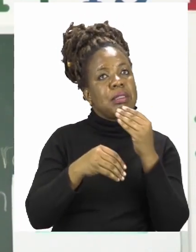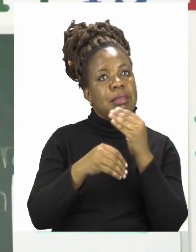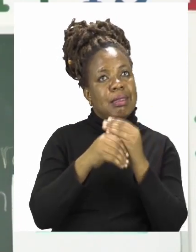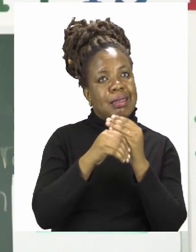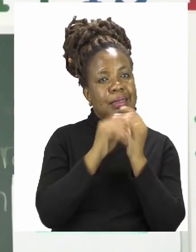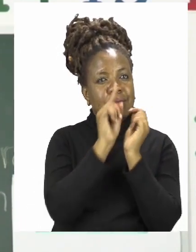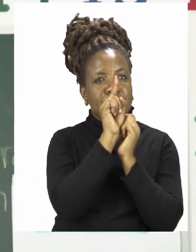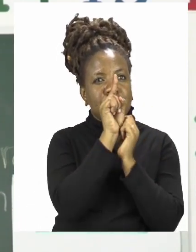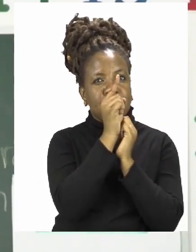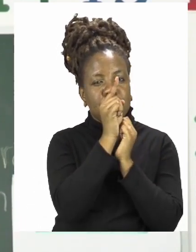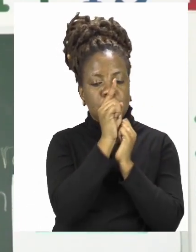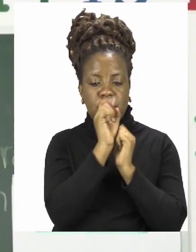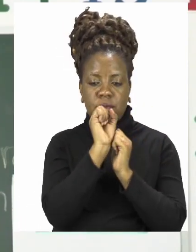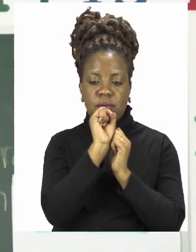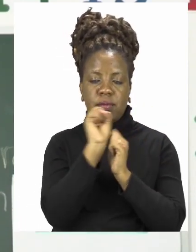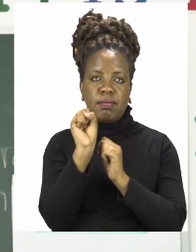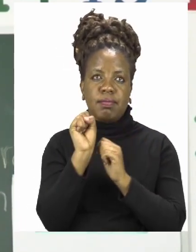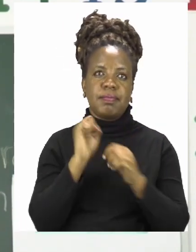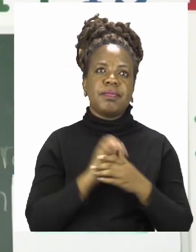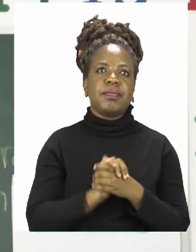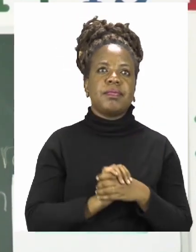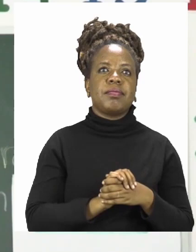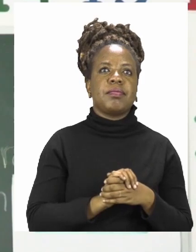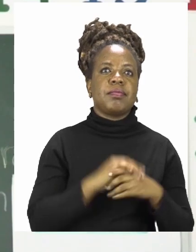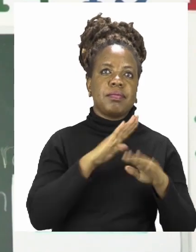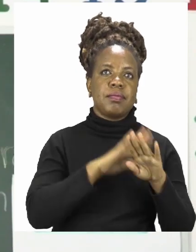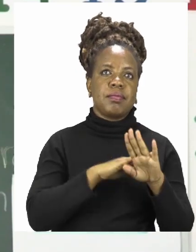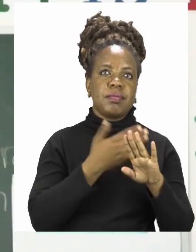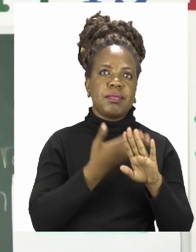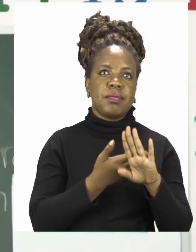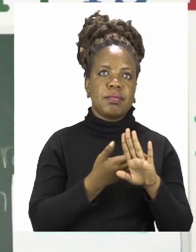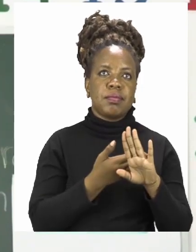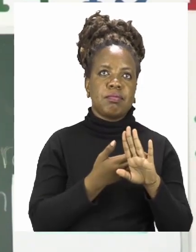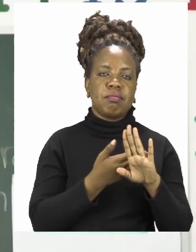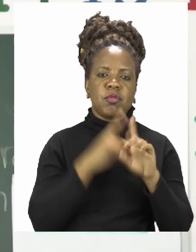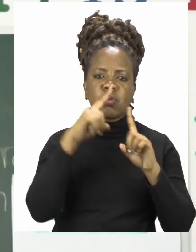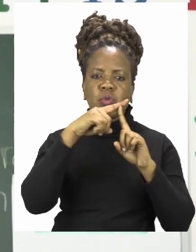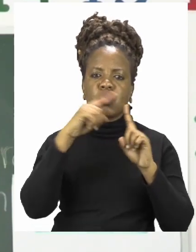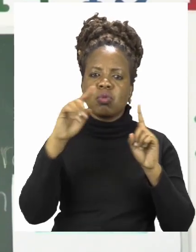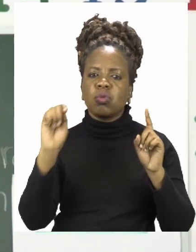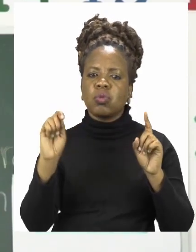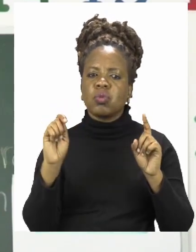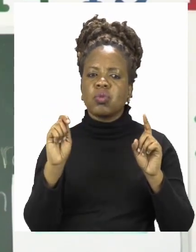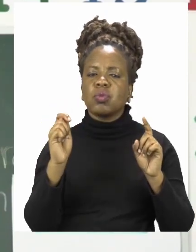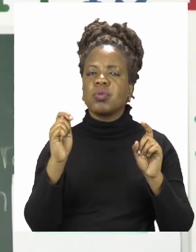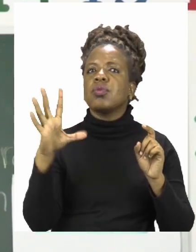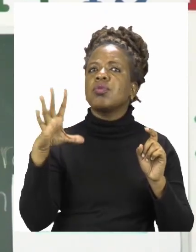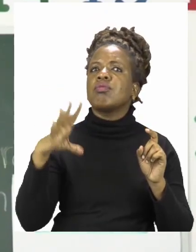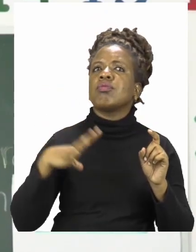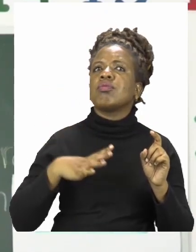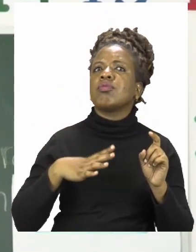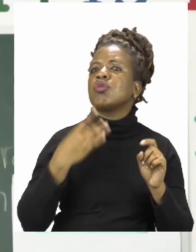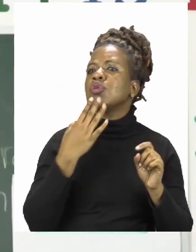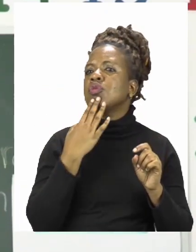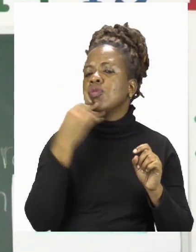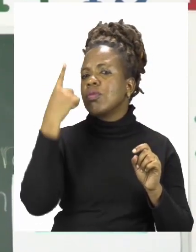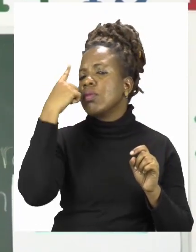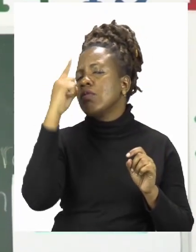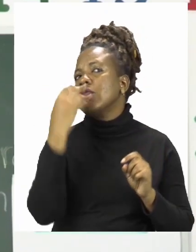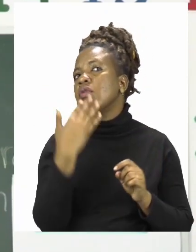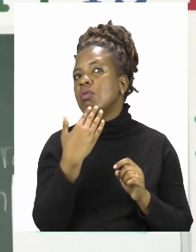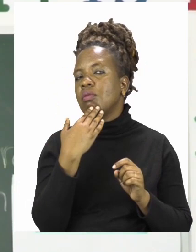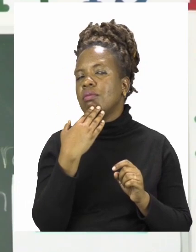ownership of the thing. For example, the tools belong to the man. So that's why we said